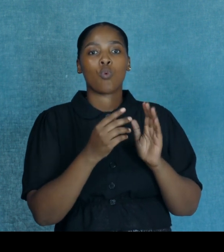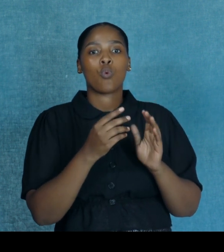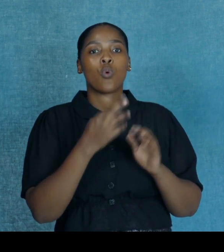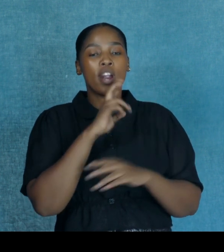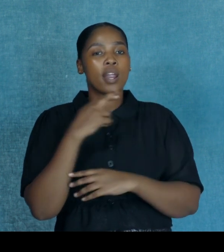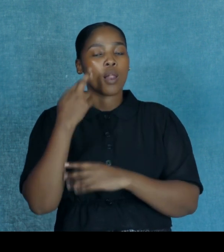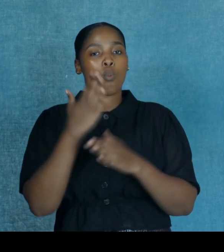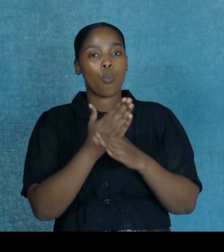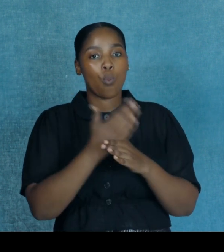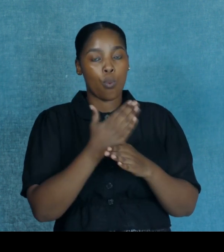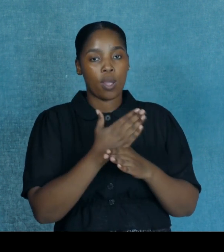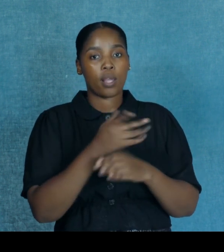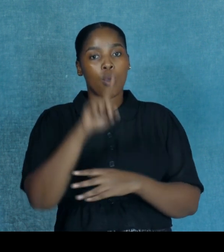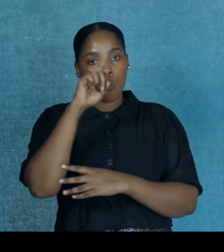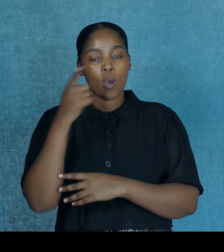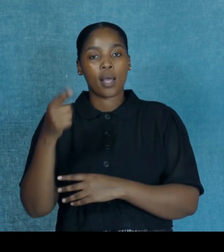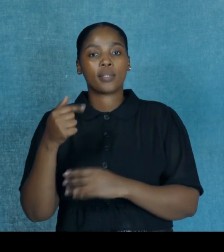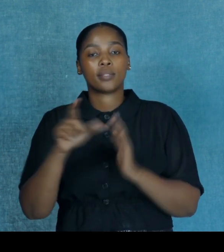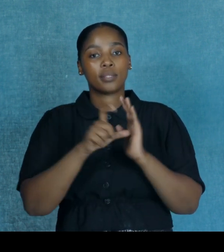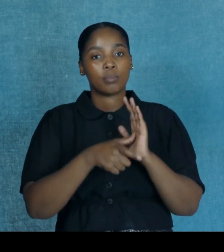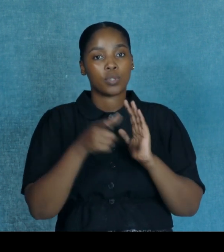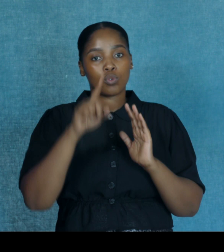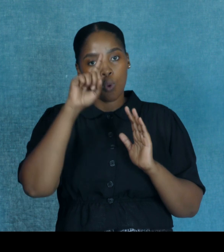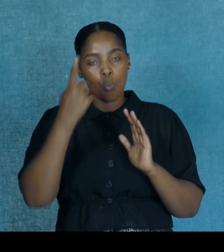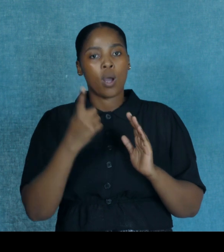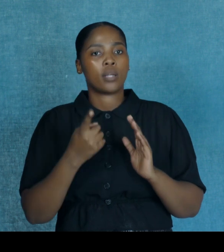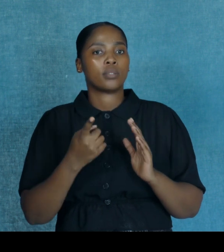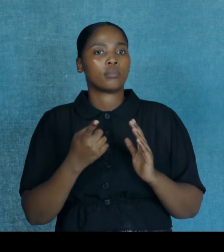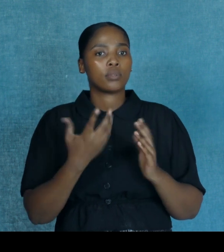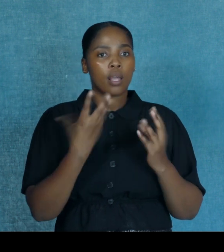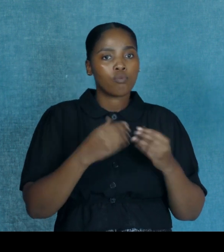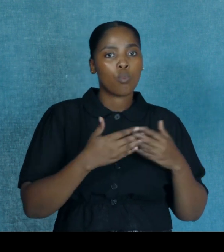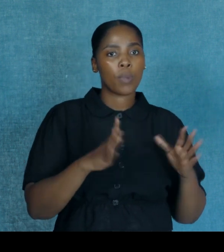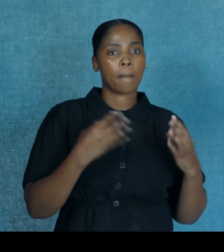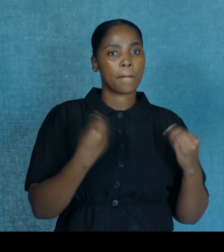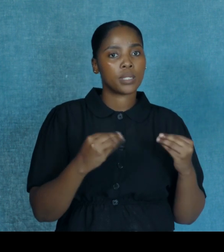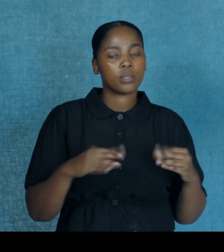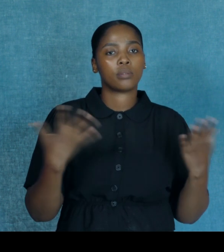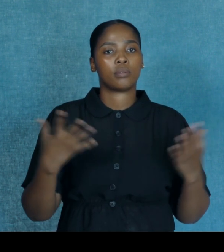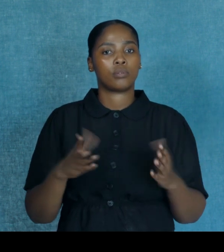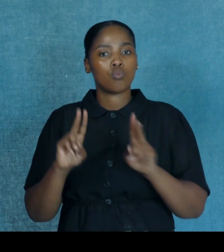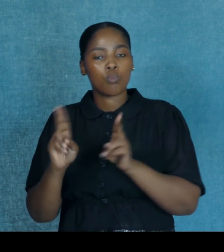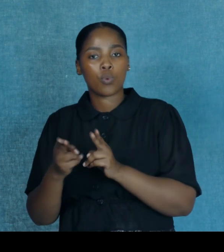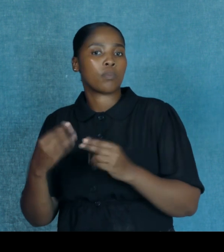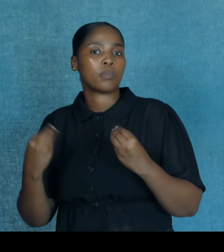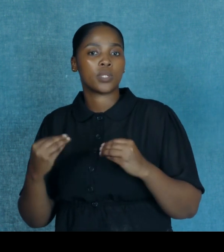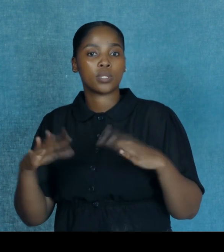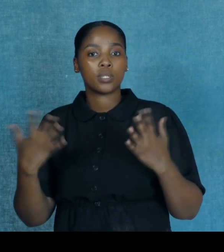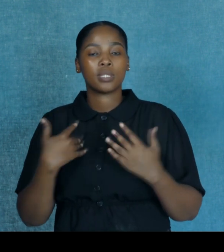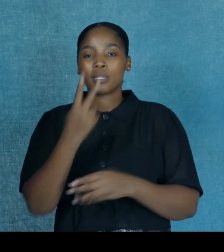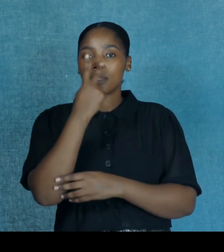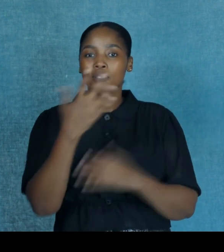developing persons with disabilities to become entrepreneurs and small business owners. We have seen